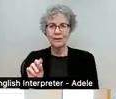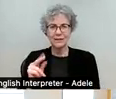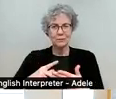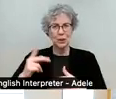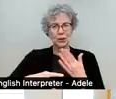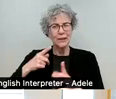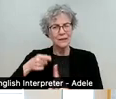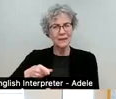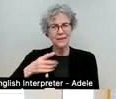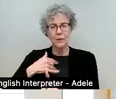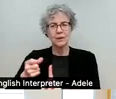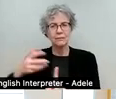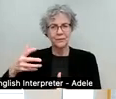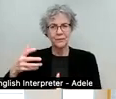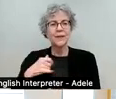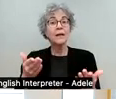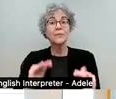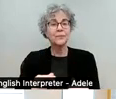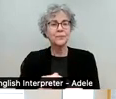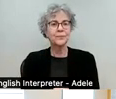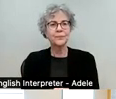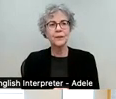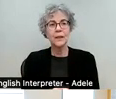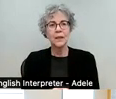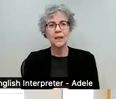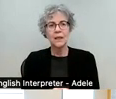particular. Next slide, please. The next,